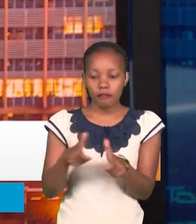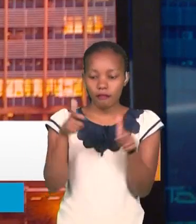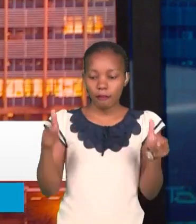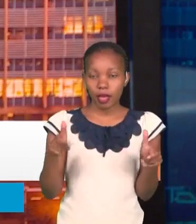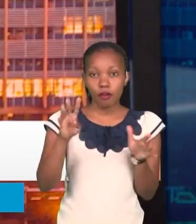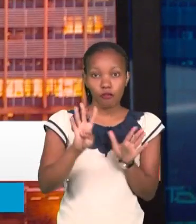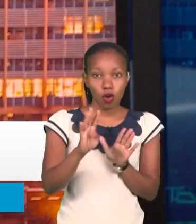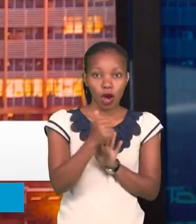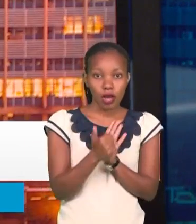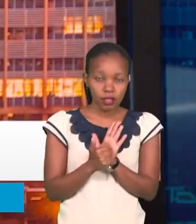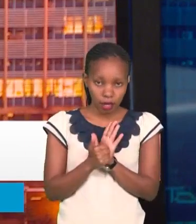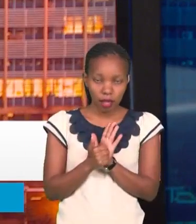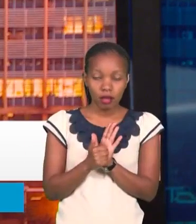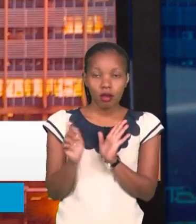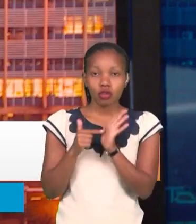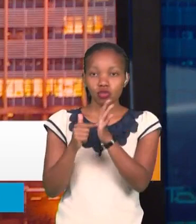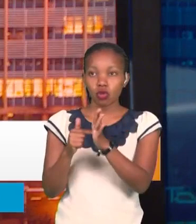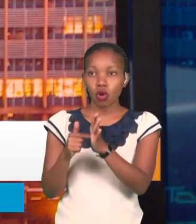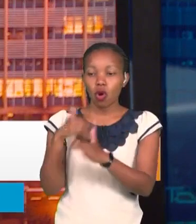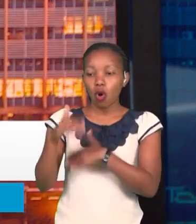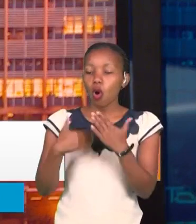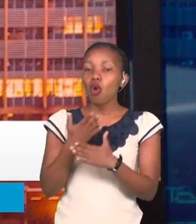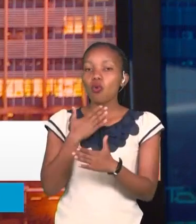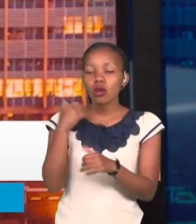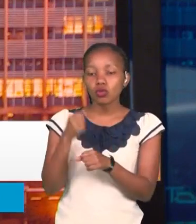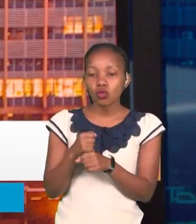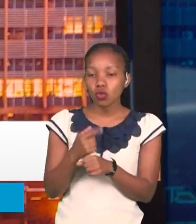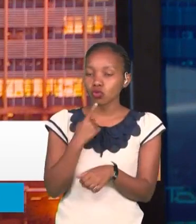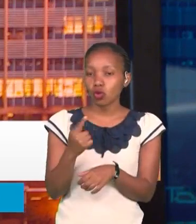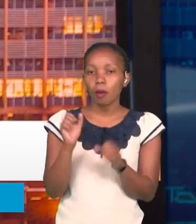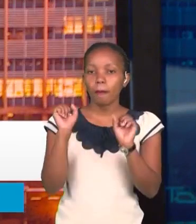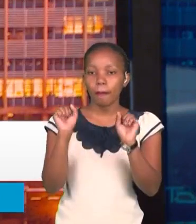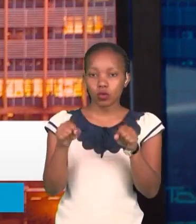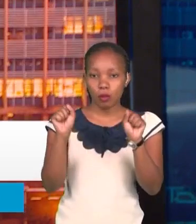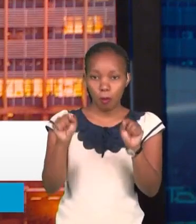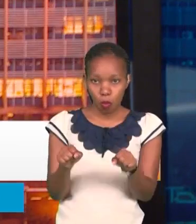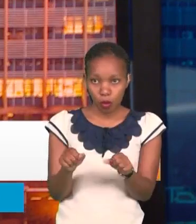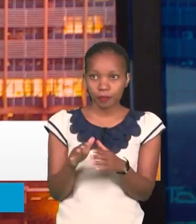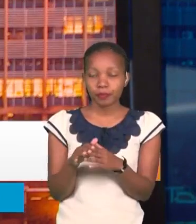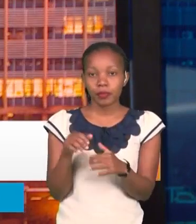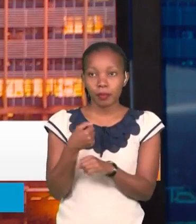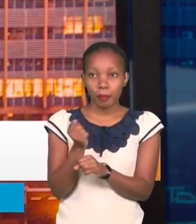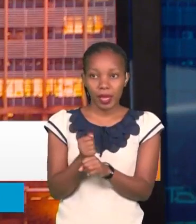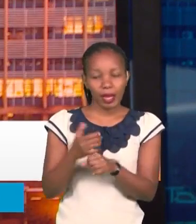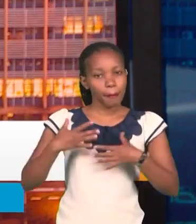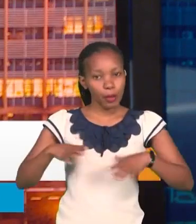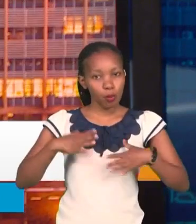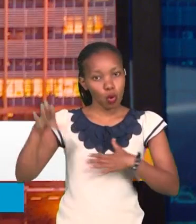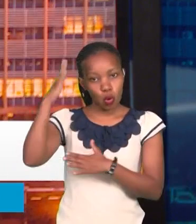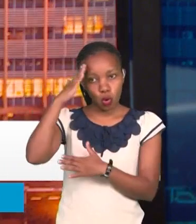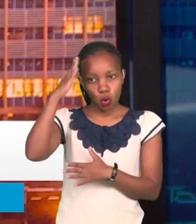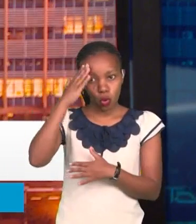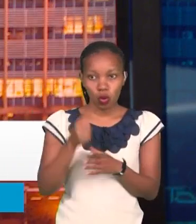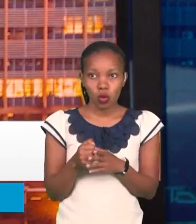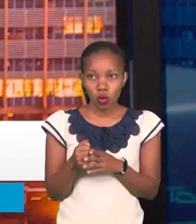agenda anchored in all that we're wanting to do, so that we can get to let the masses know. And